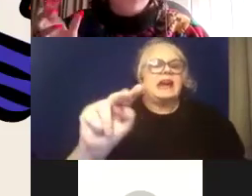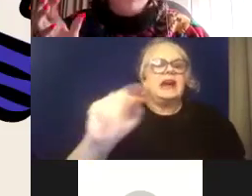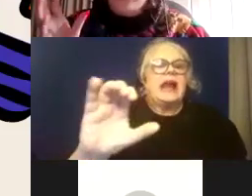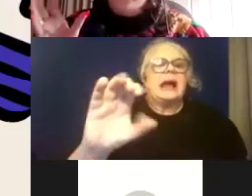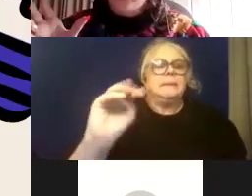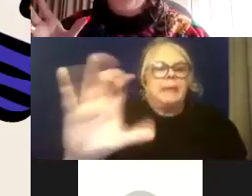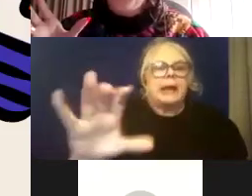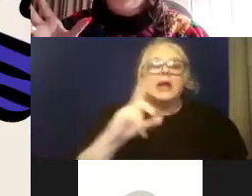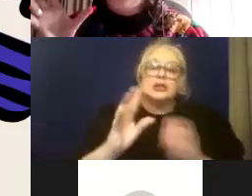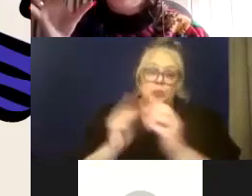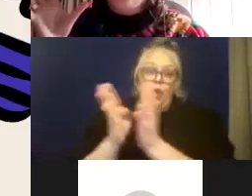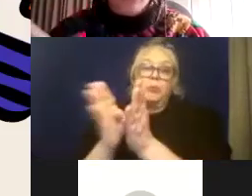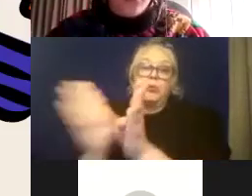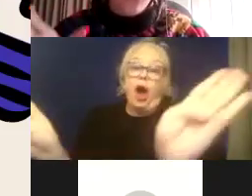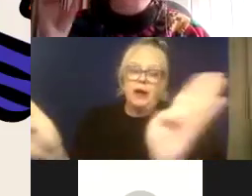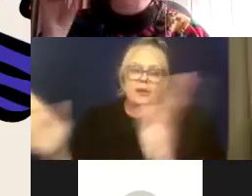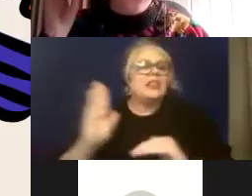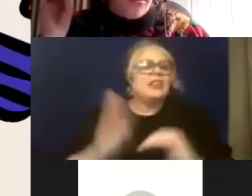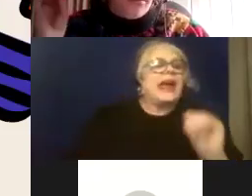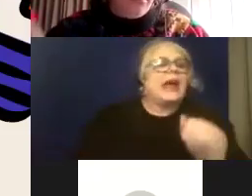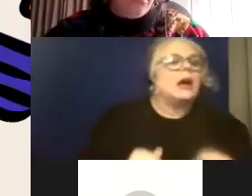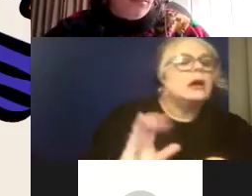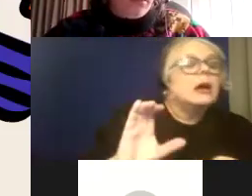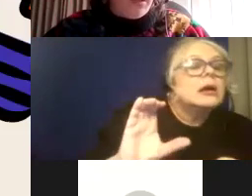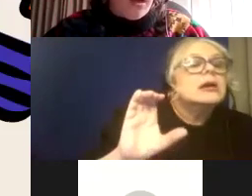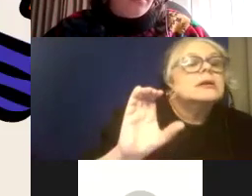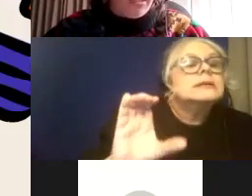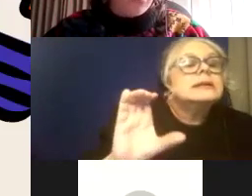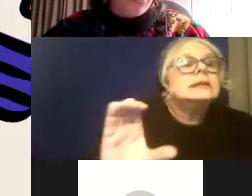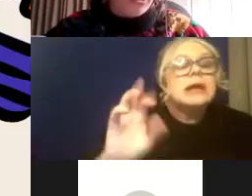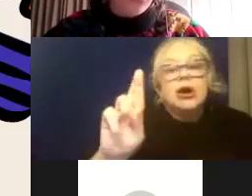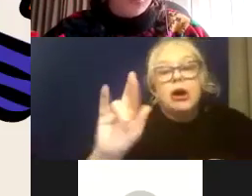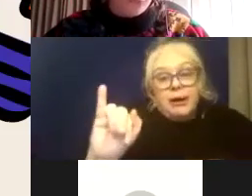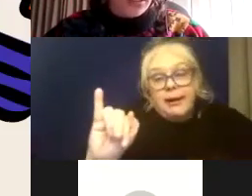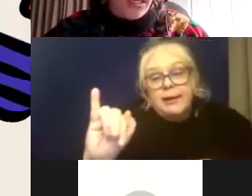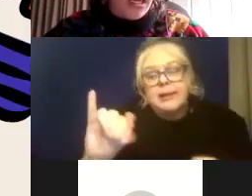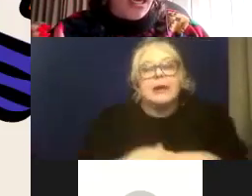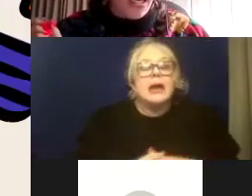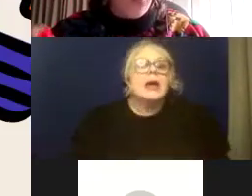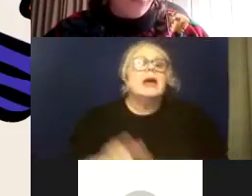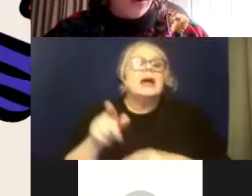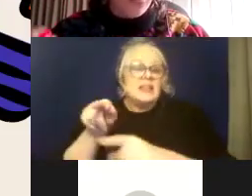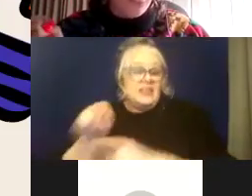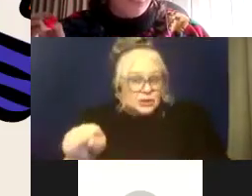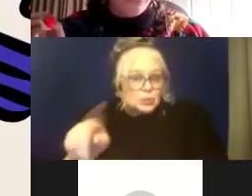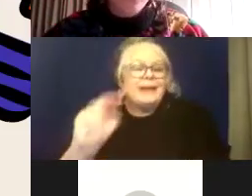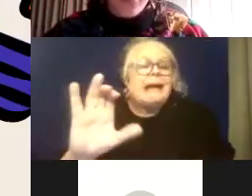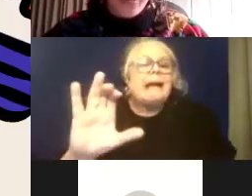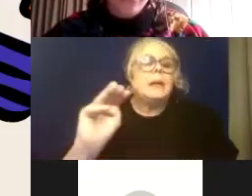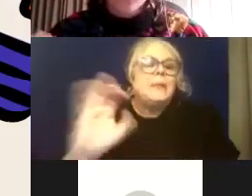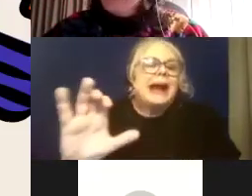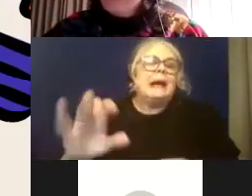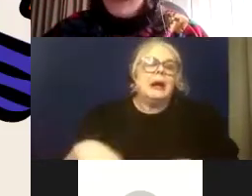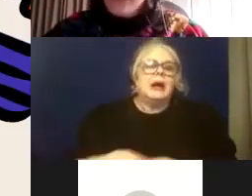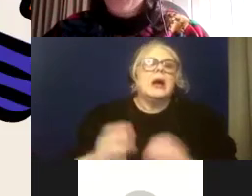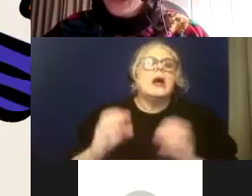it's about child sexual abuse and child abuse and exploitation more broadly. However, NCMEC